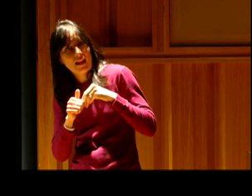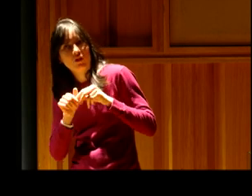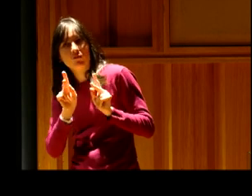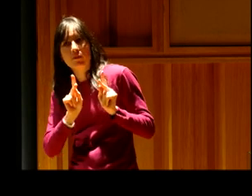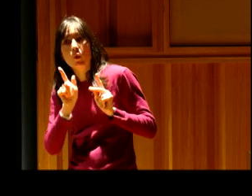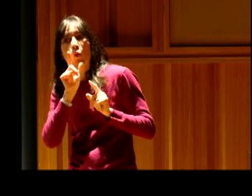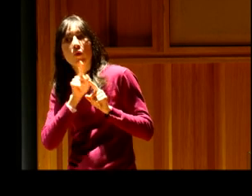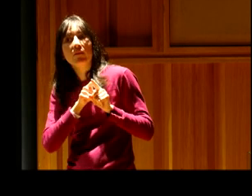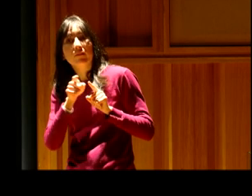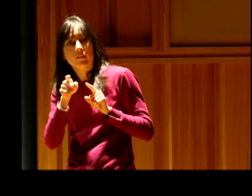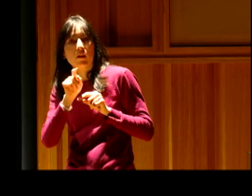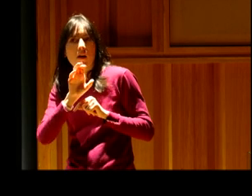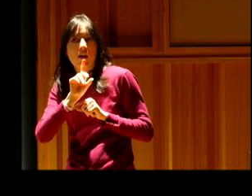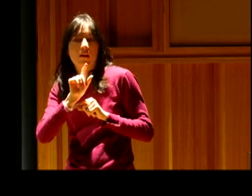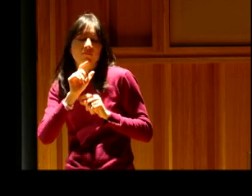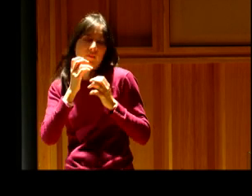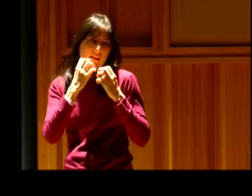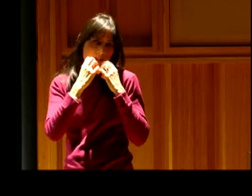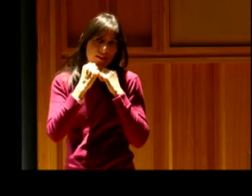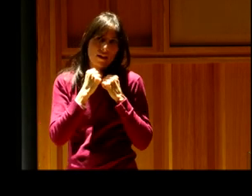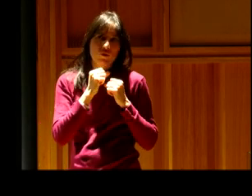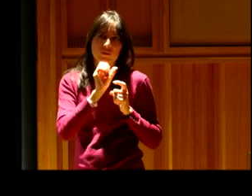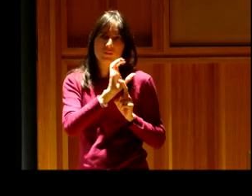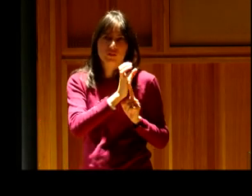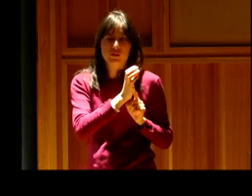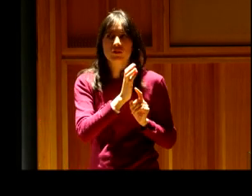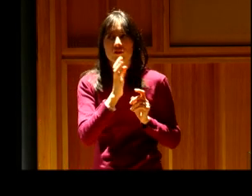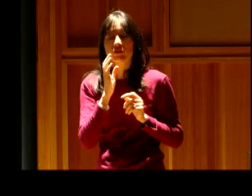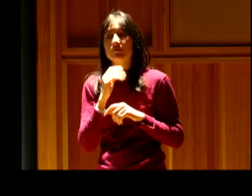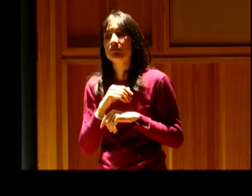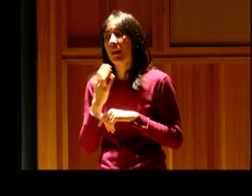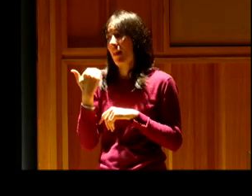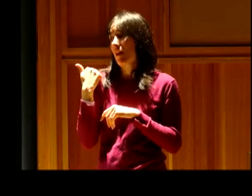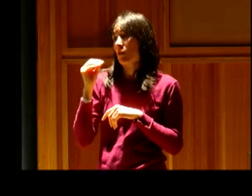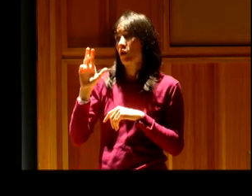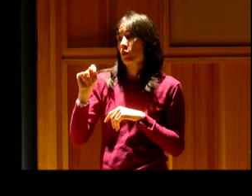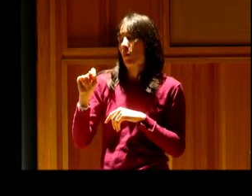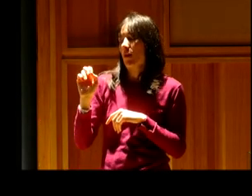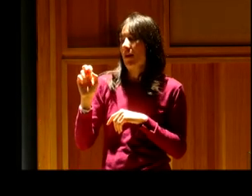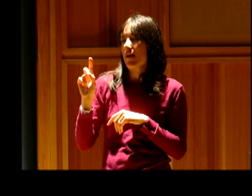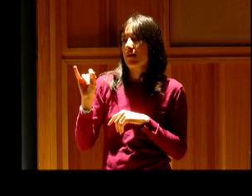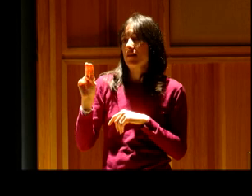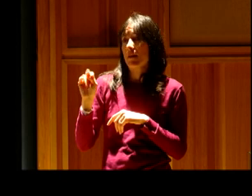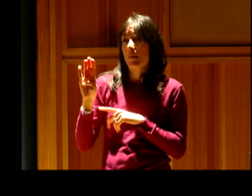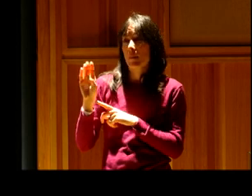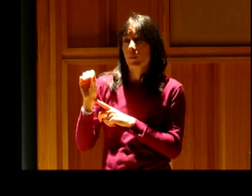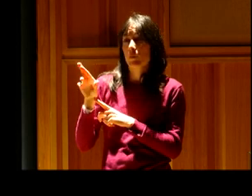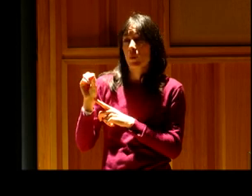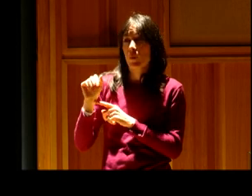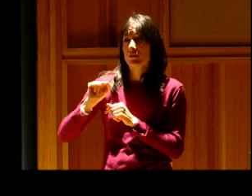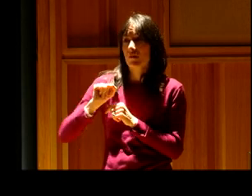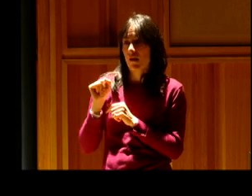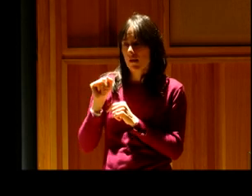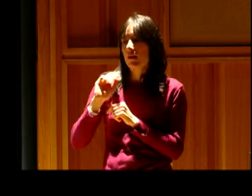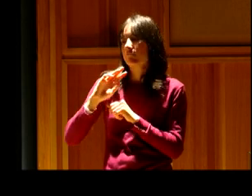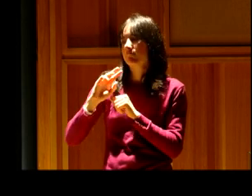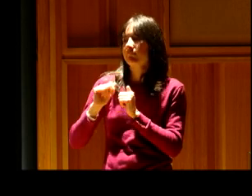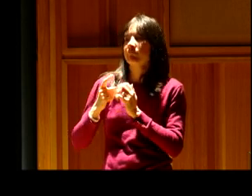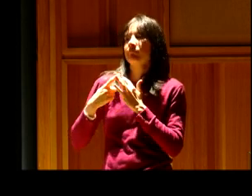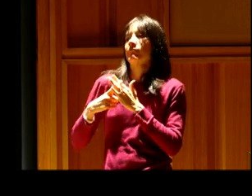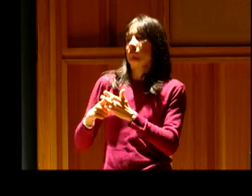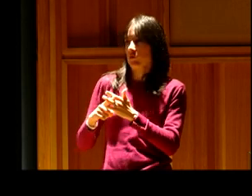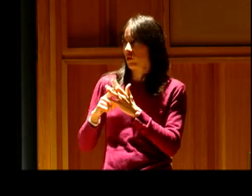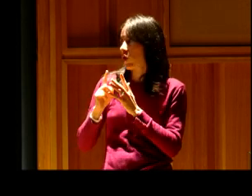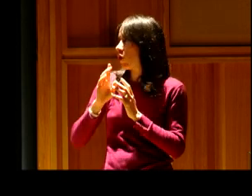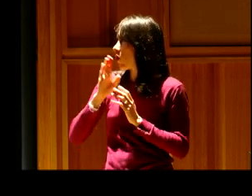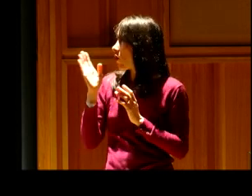action. And last October in Edinburgh, Scotland, the Climate Heritage Network was launched.